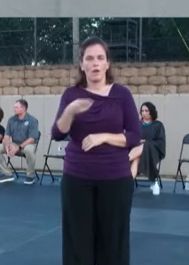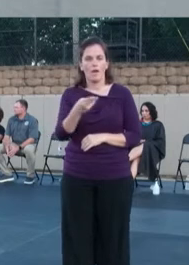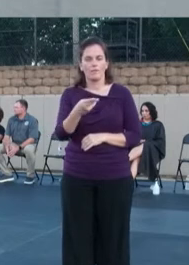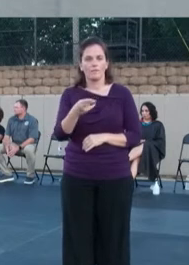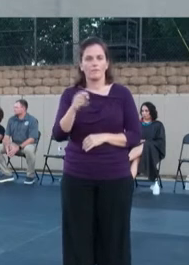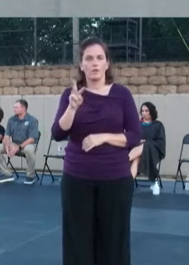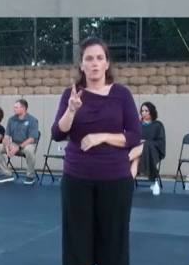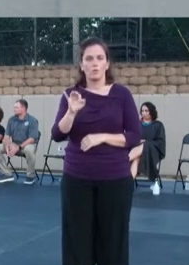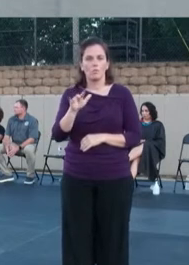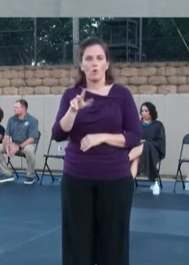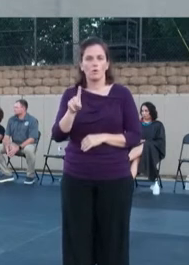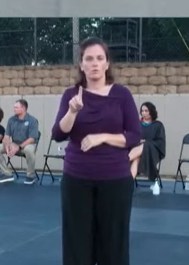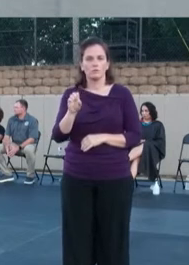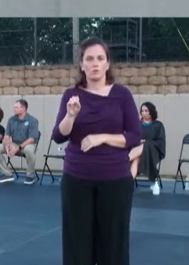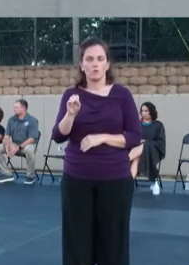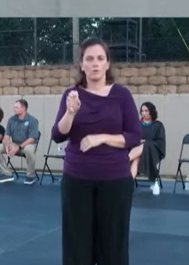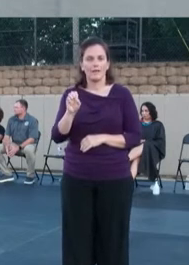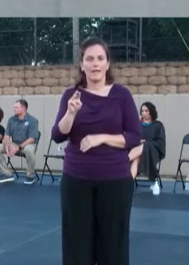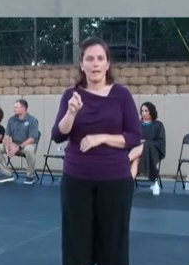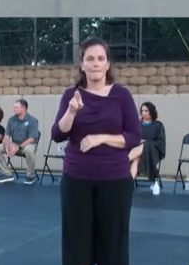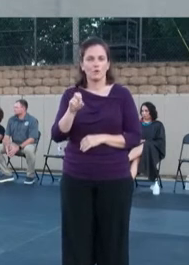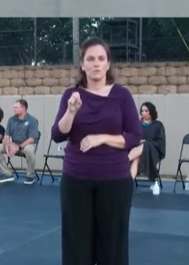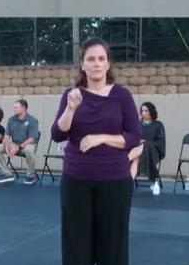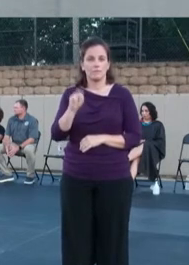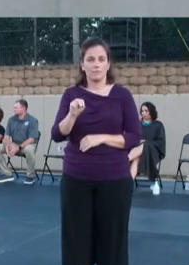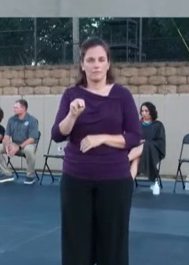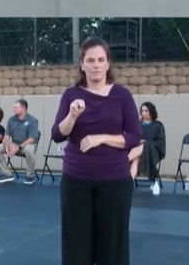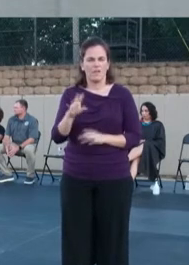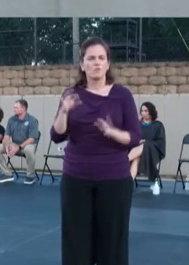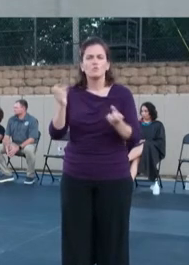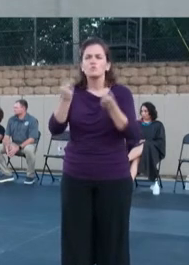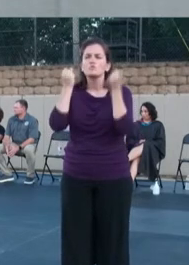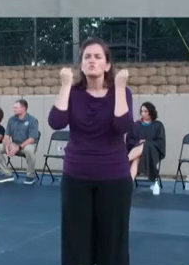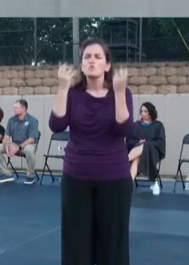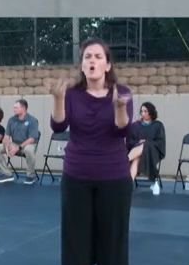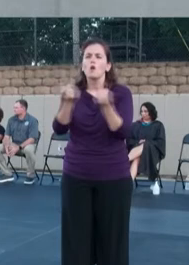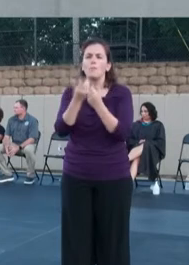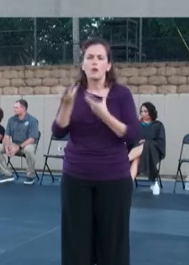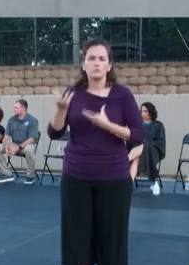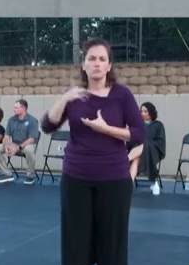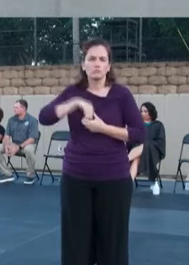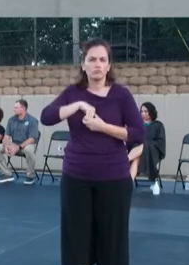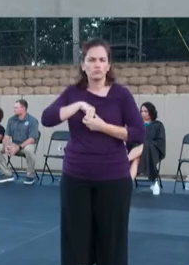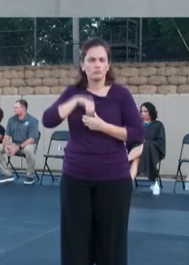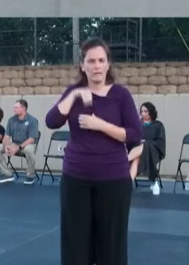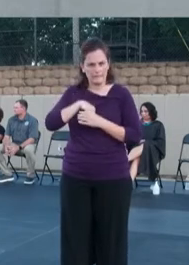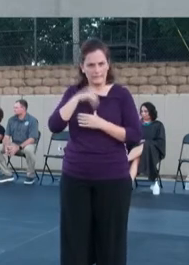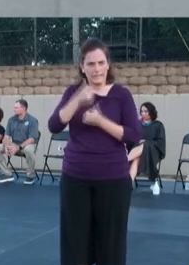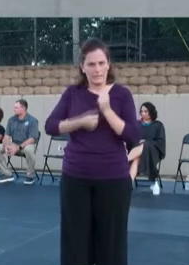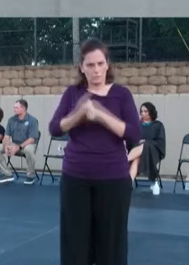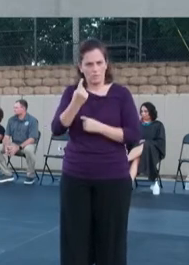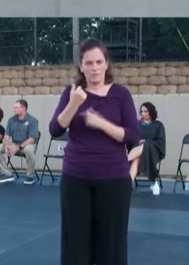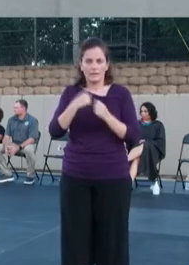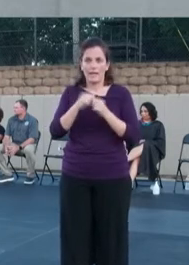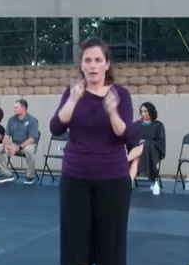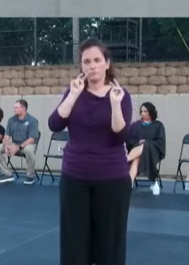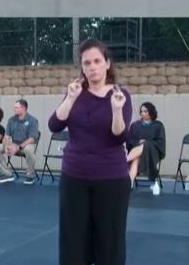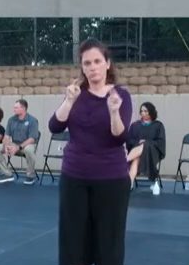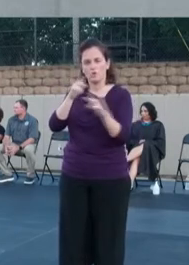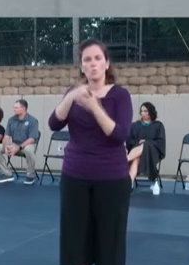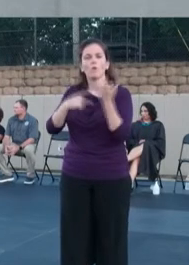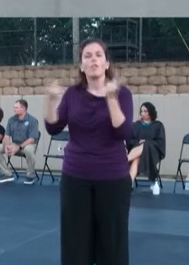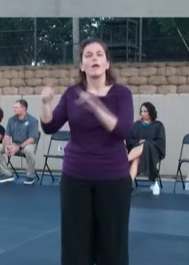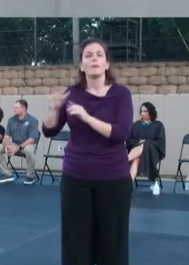There is so much within each and every one of you, and I cannot wait to see what becomes of it. We